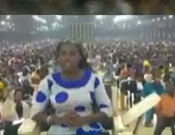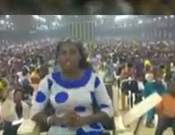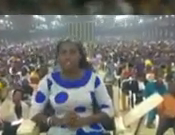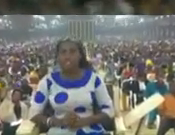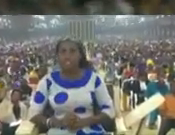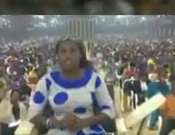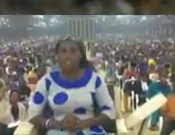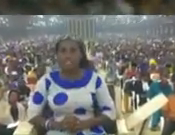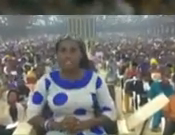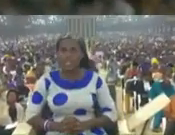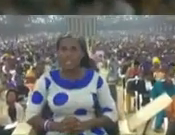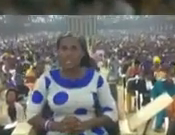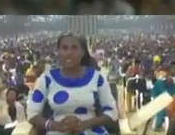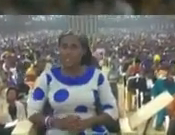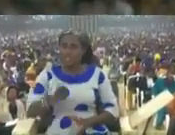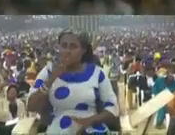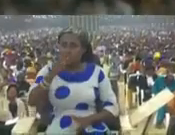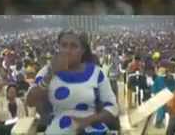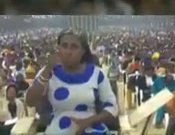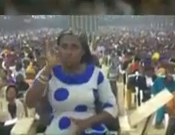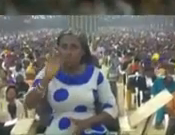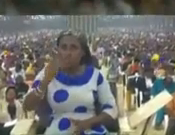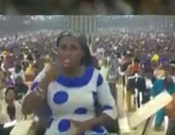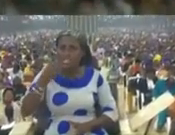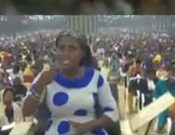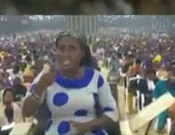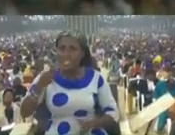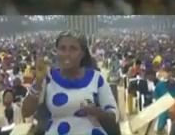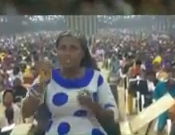to say to your enemies,